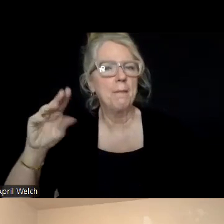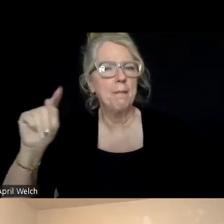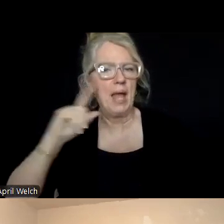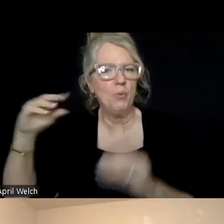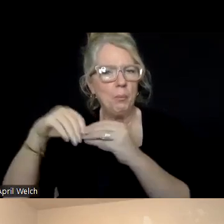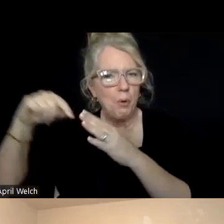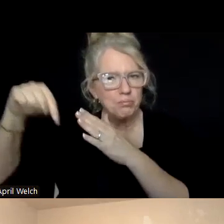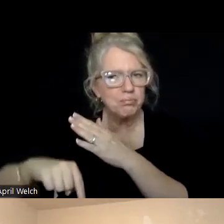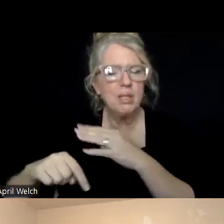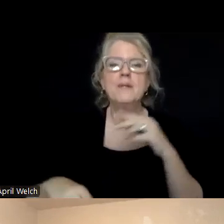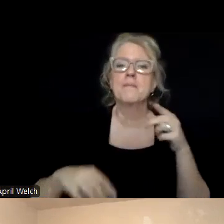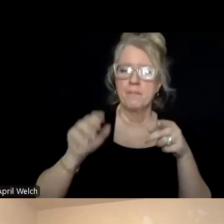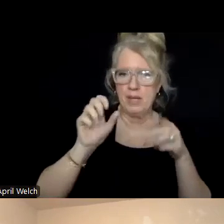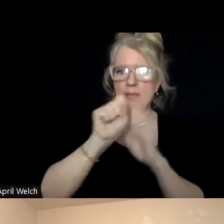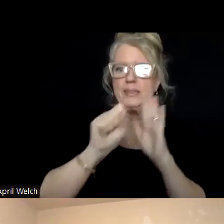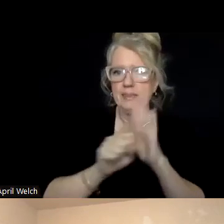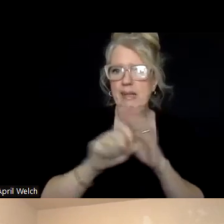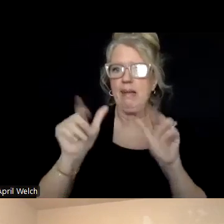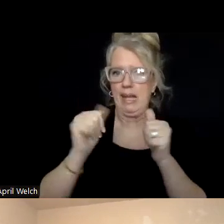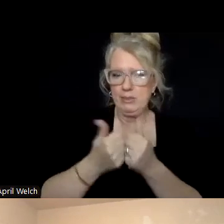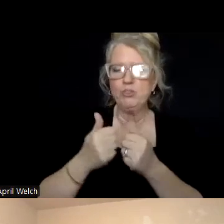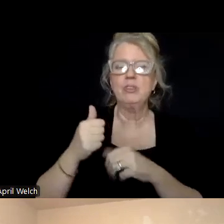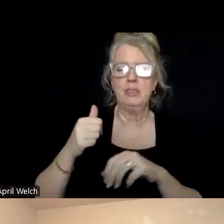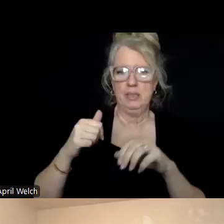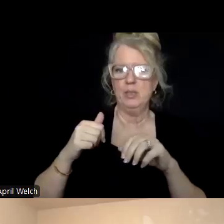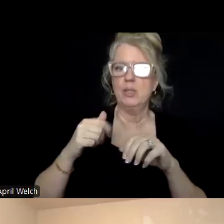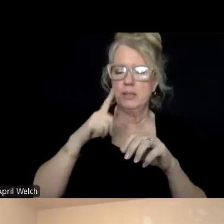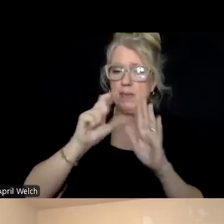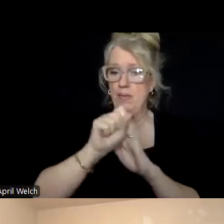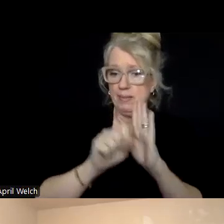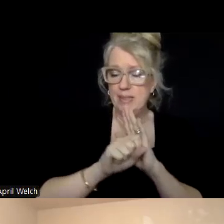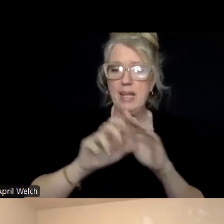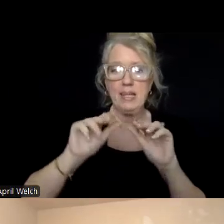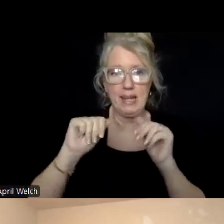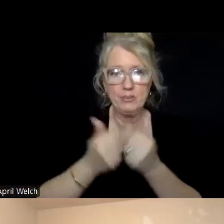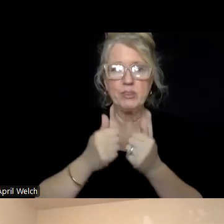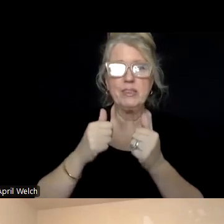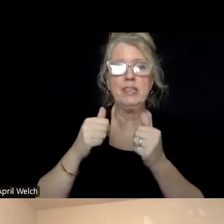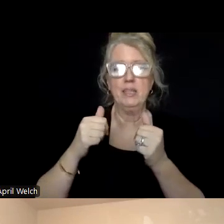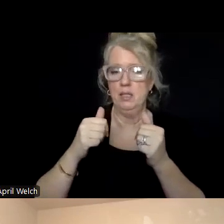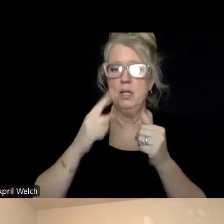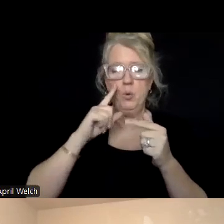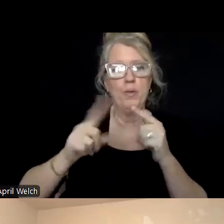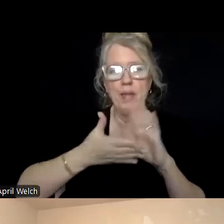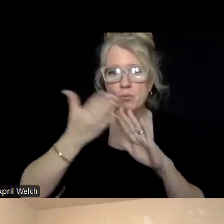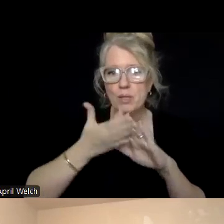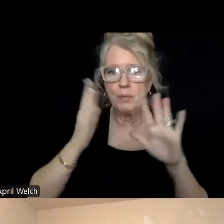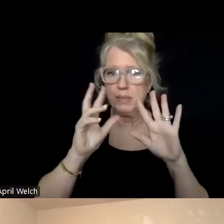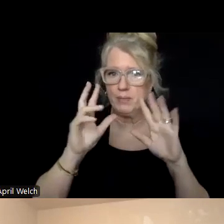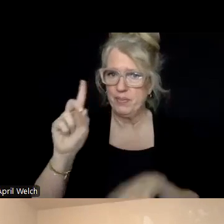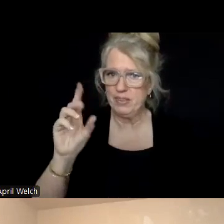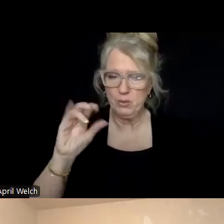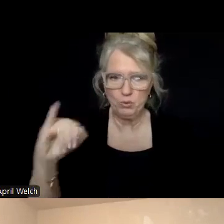more, the state administering agencies are the state agencies that run the Department of